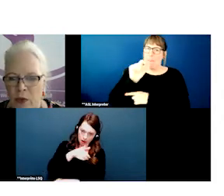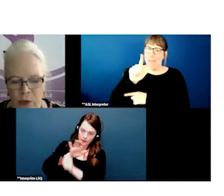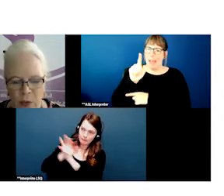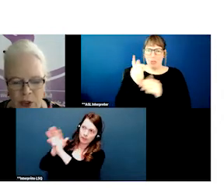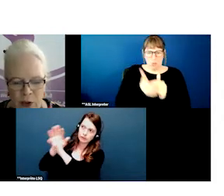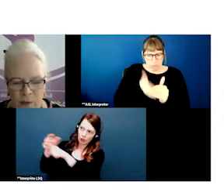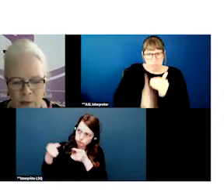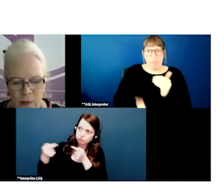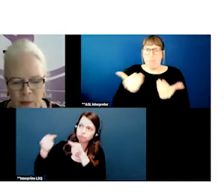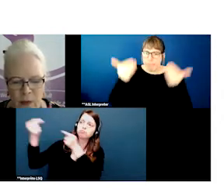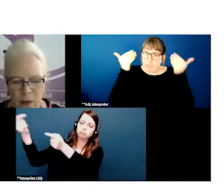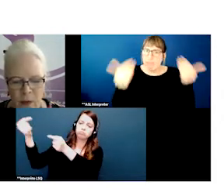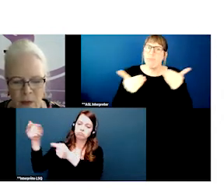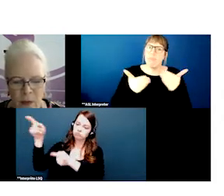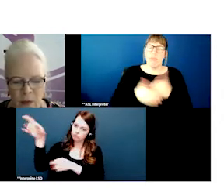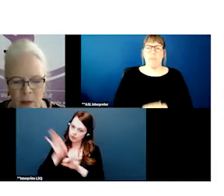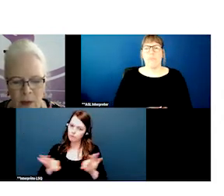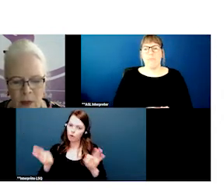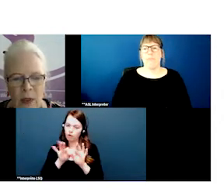forward to fruition.